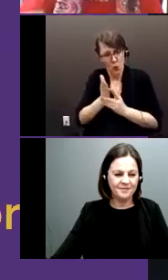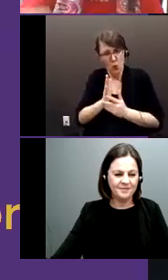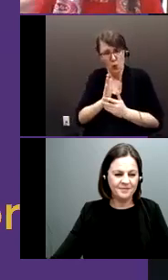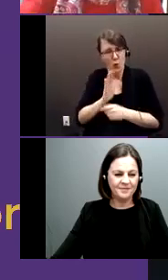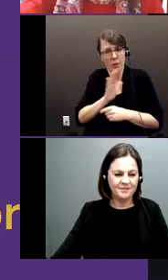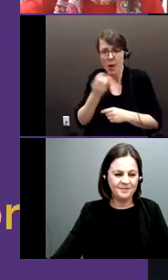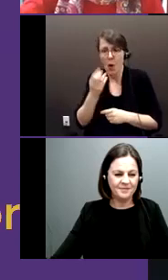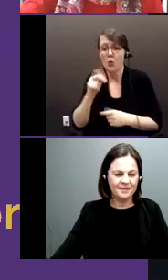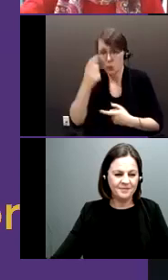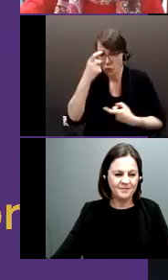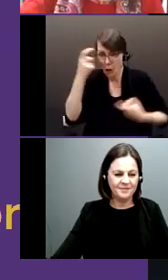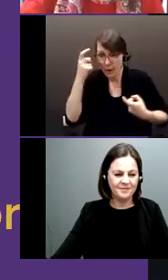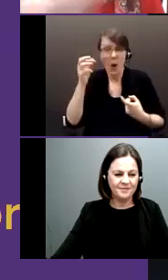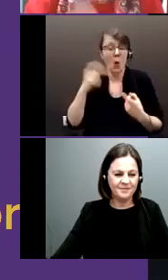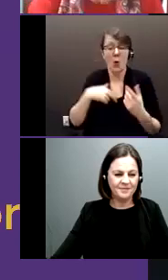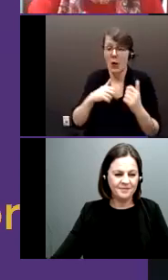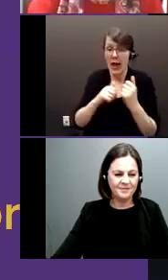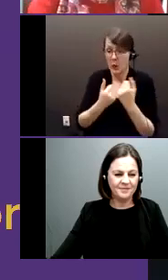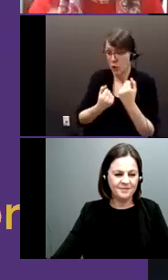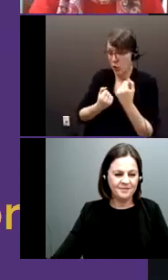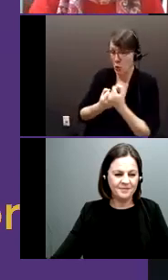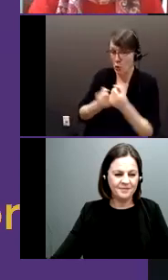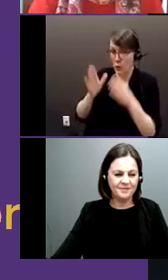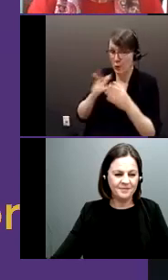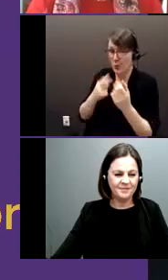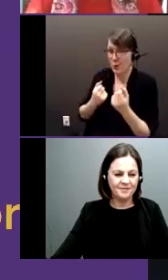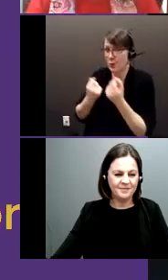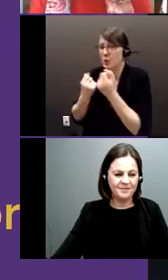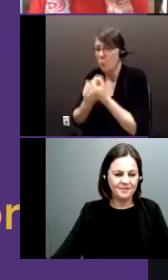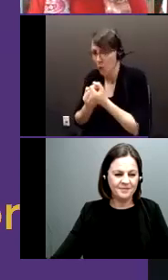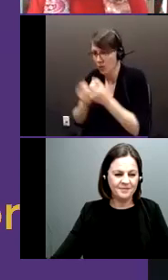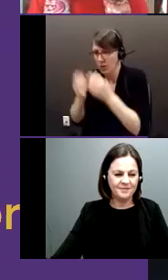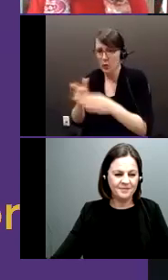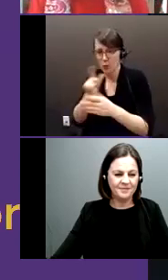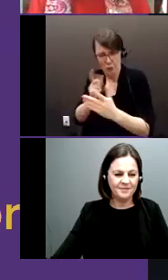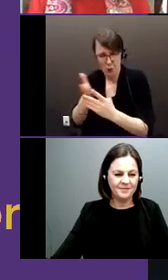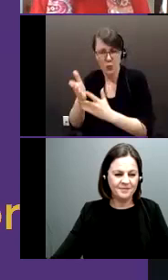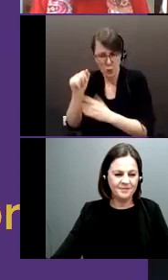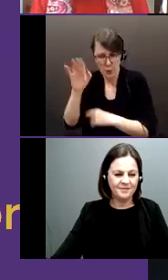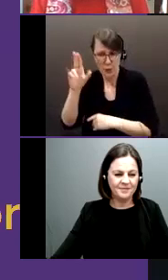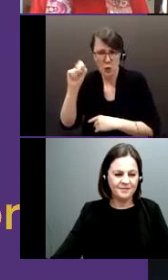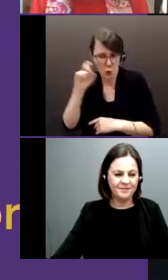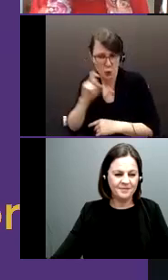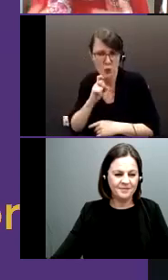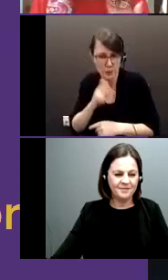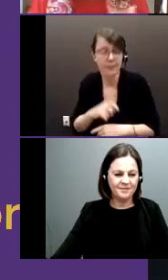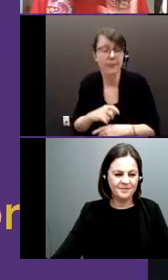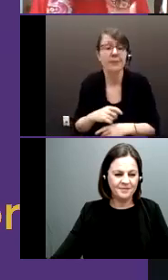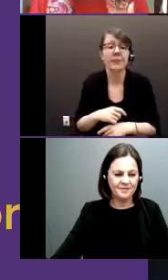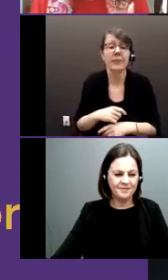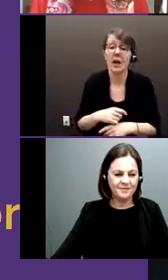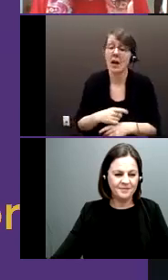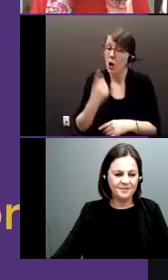the support person who's helping the survivor. And one of the things that's important to me is to use